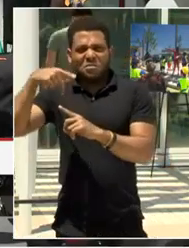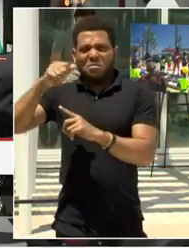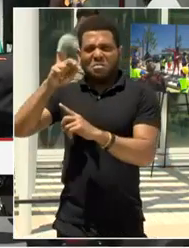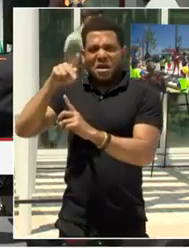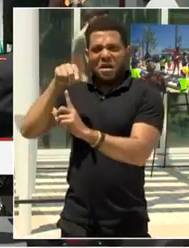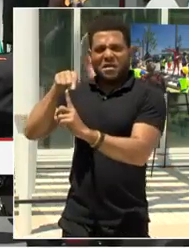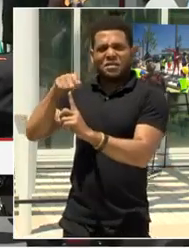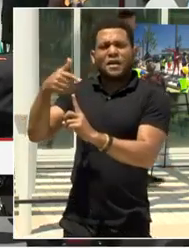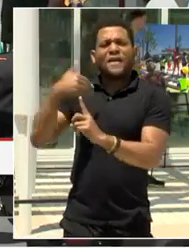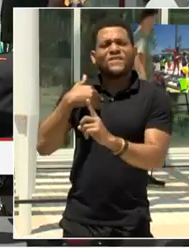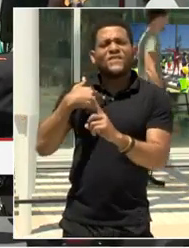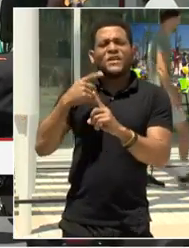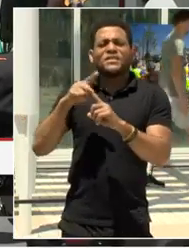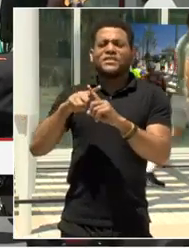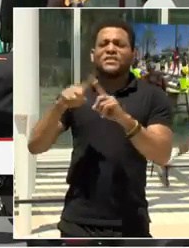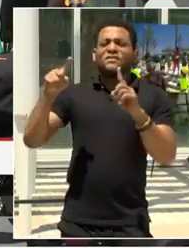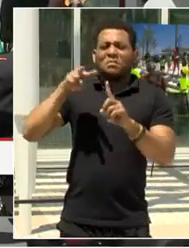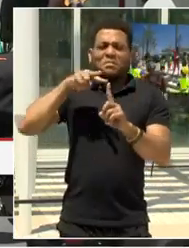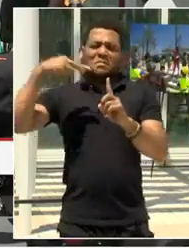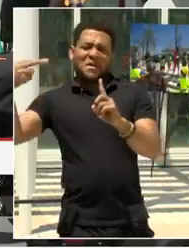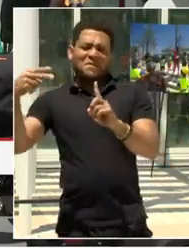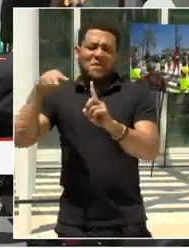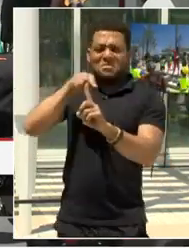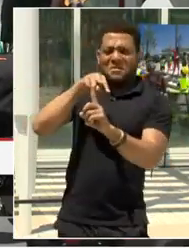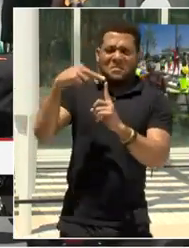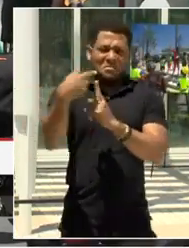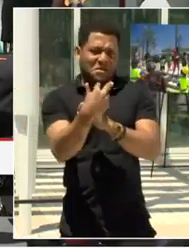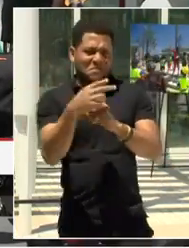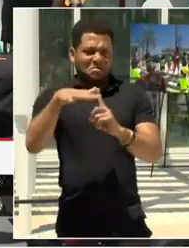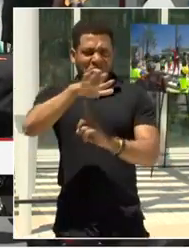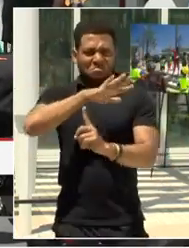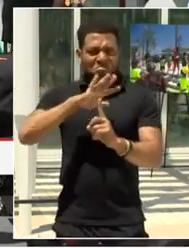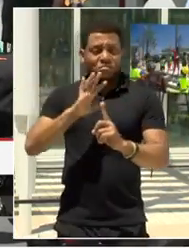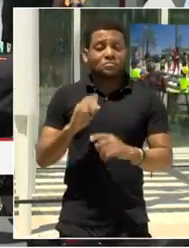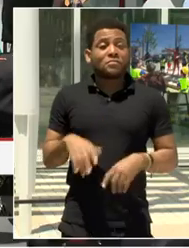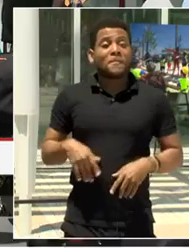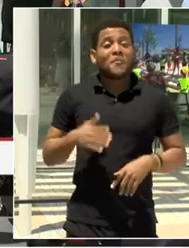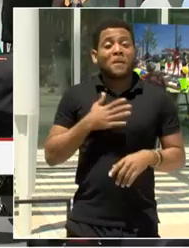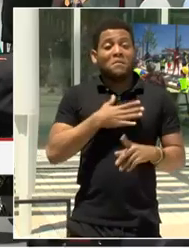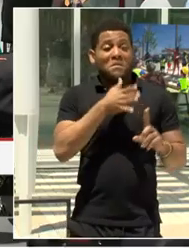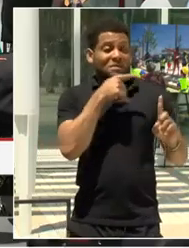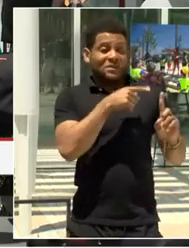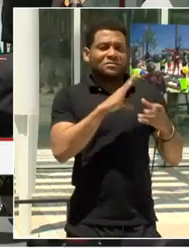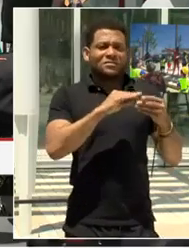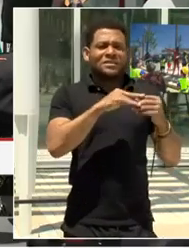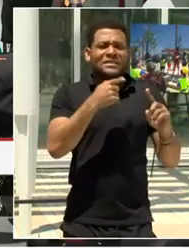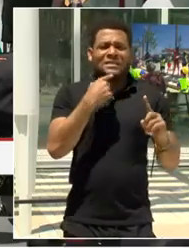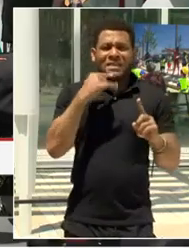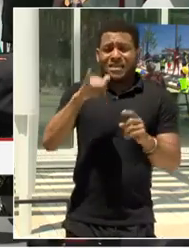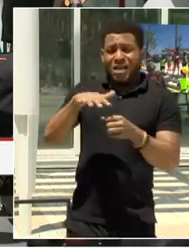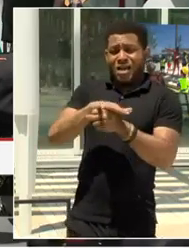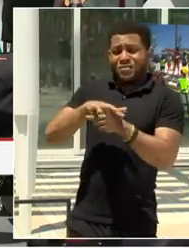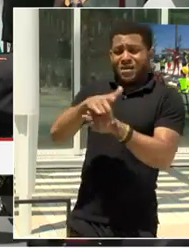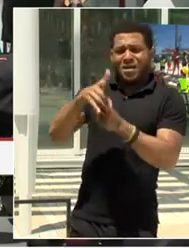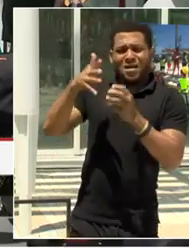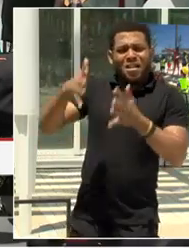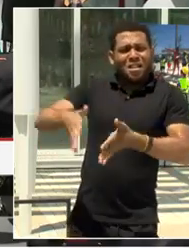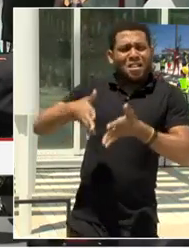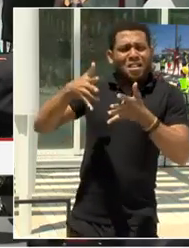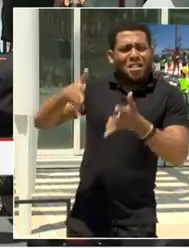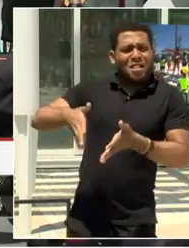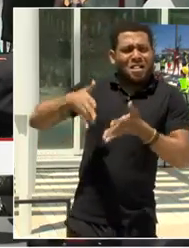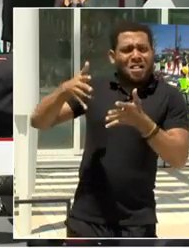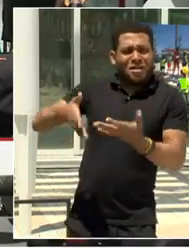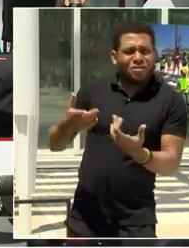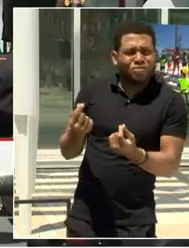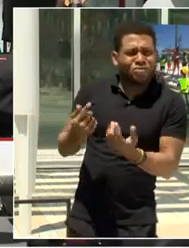what my mother would say is, when are they going to do something with that place? And I